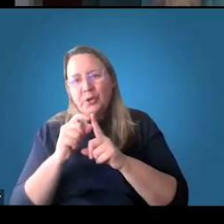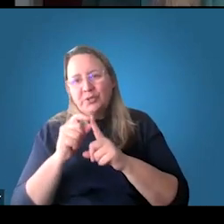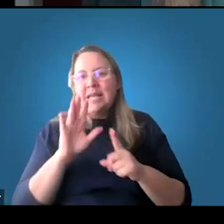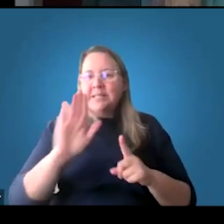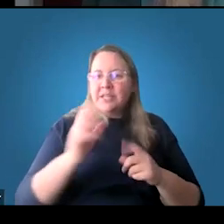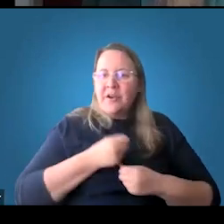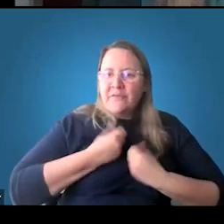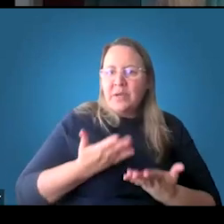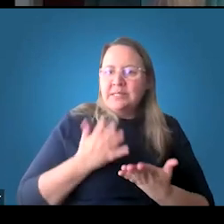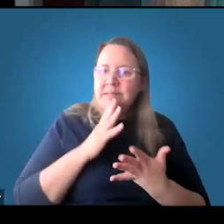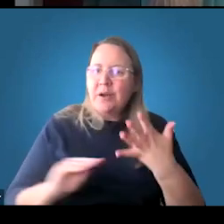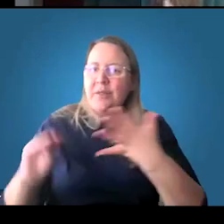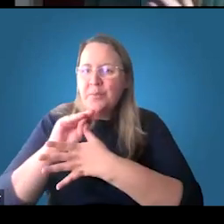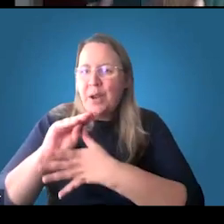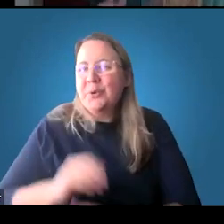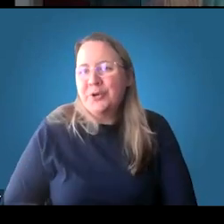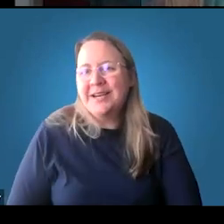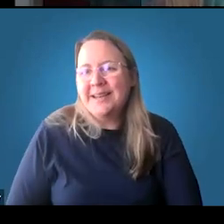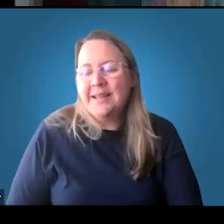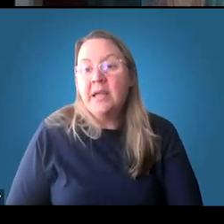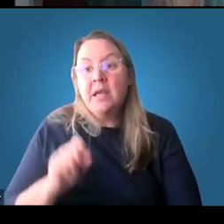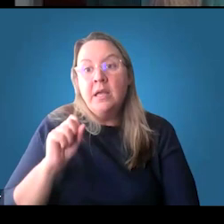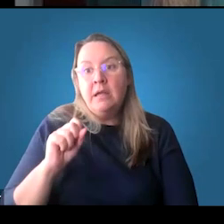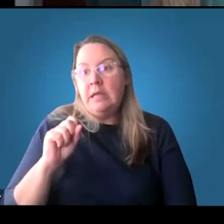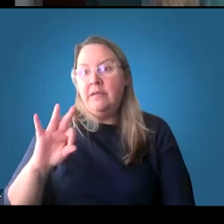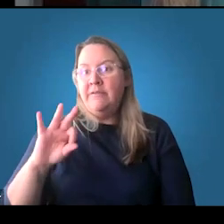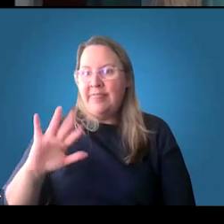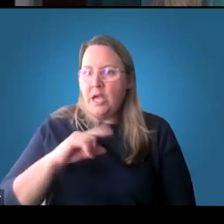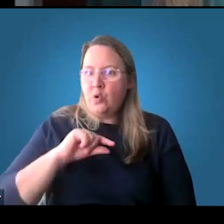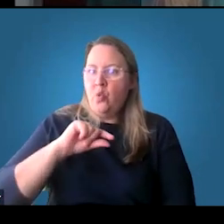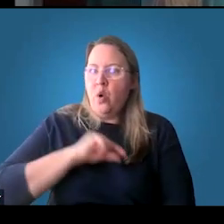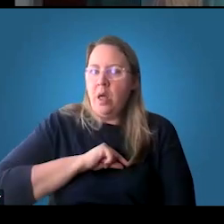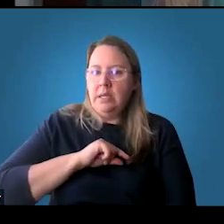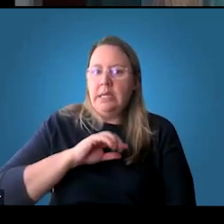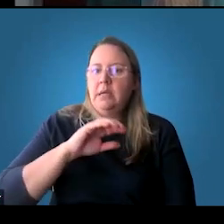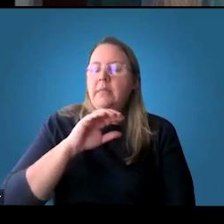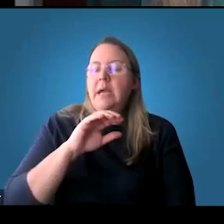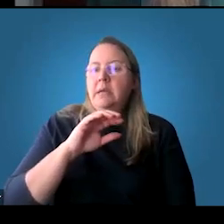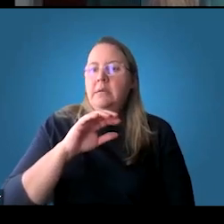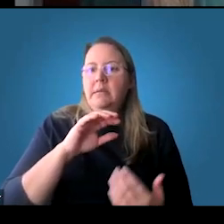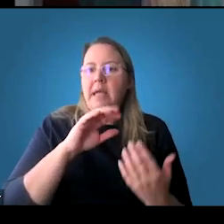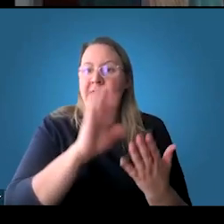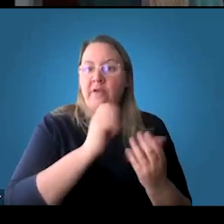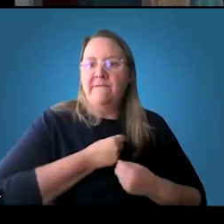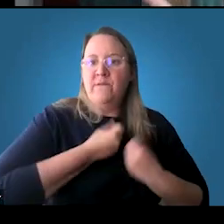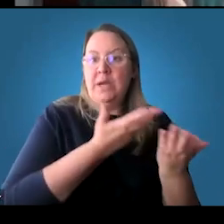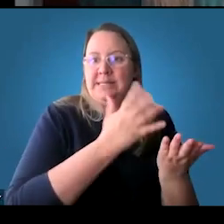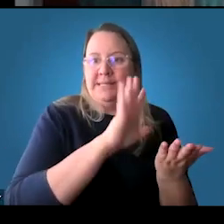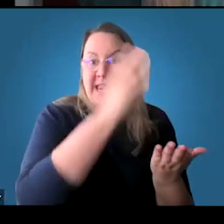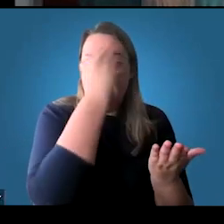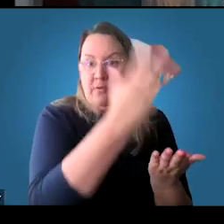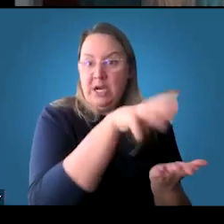their voices that are the priority, and it's that more nuanced qualitative data that's taking center stage. Now, for